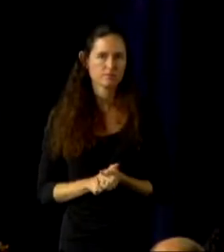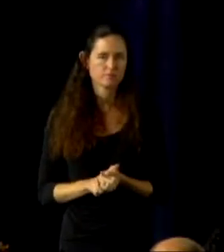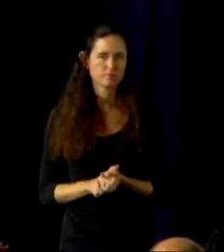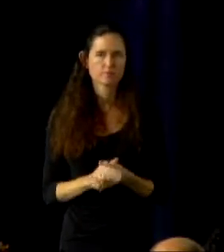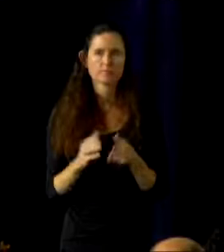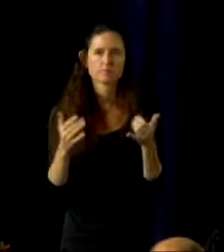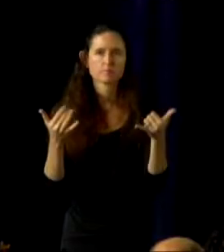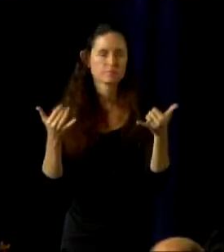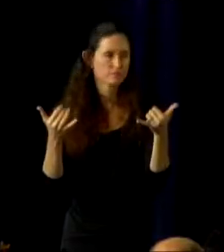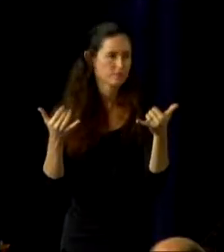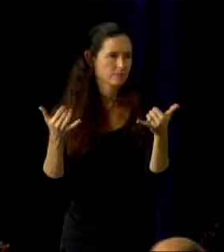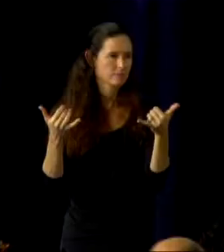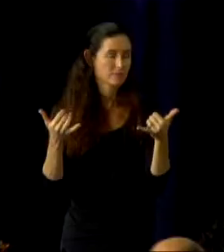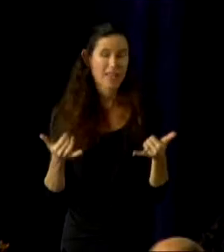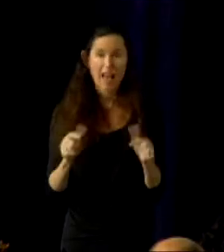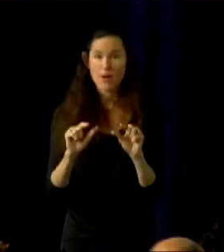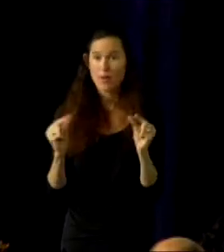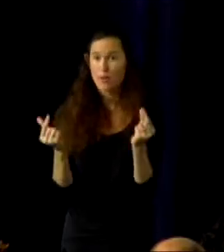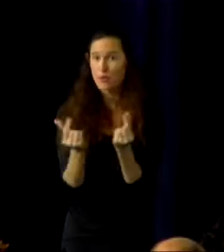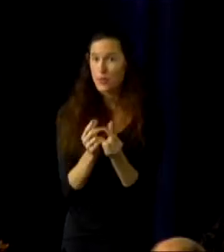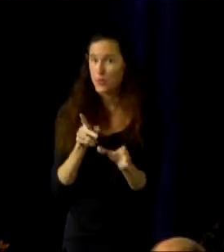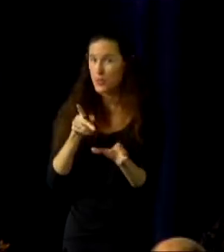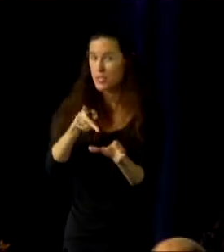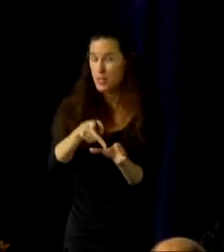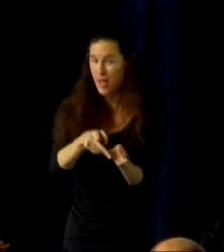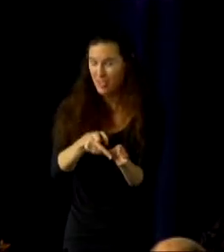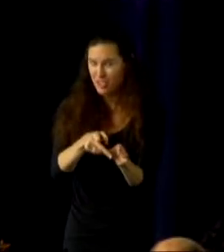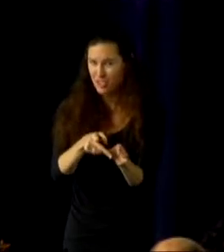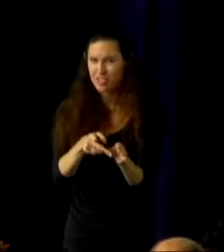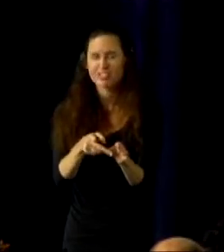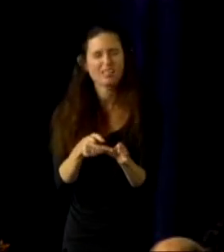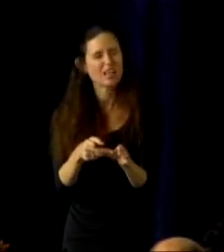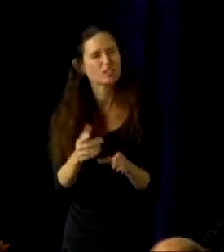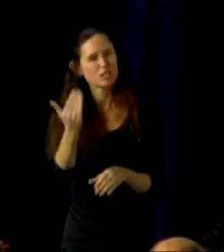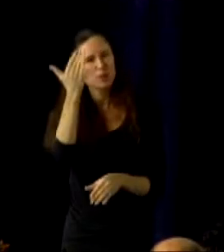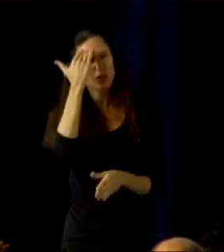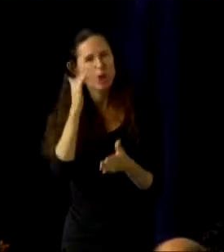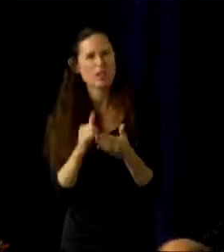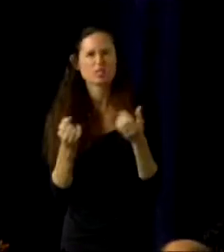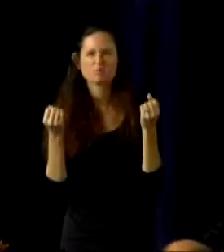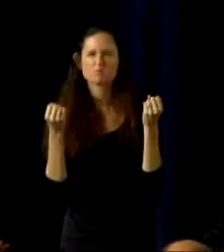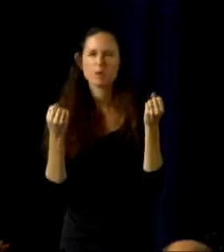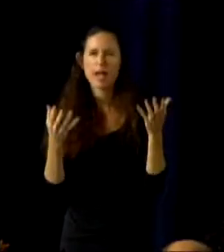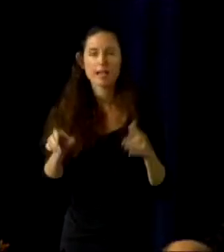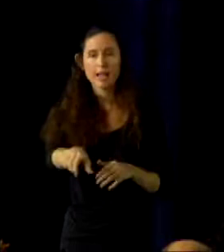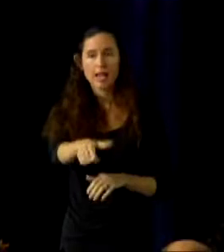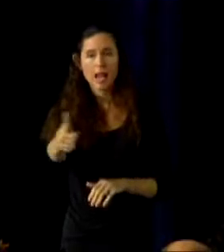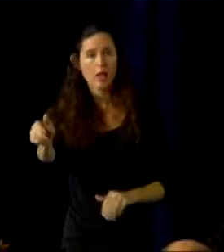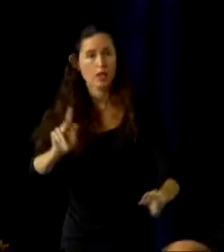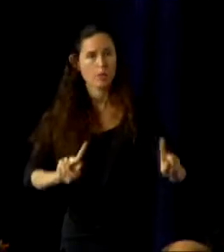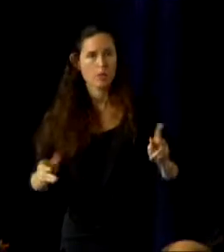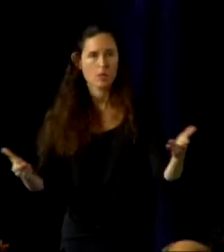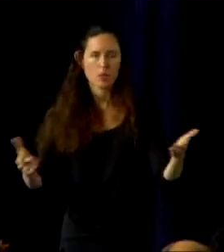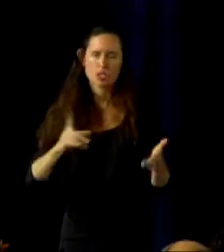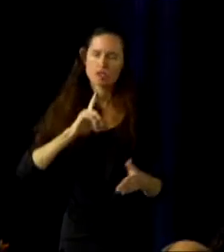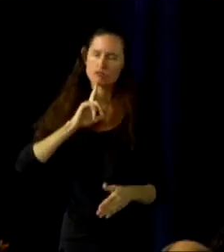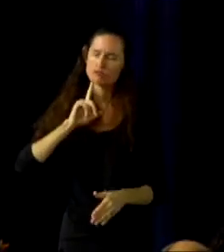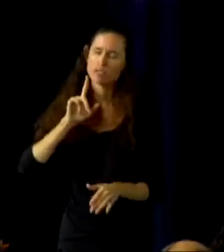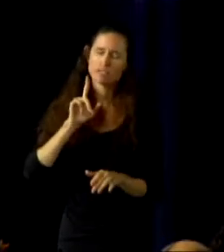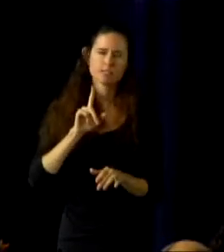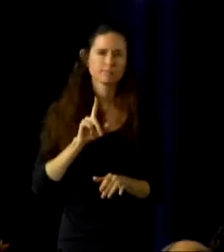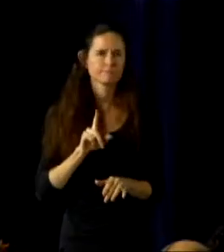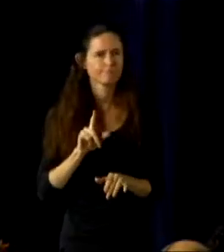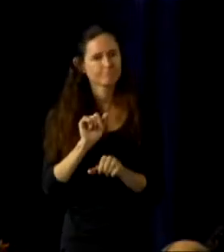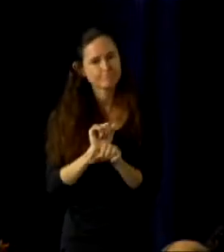Now we're going to have group participation. We've called out some people, but we know that there are many others of you here who have really gone above and